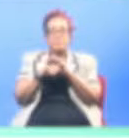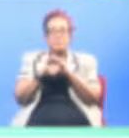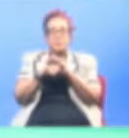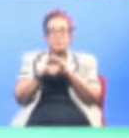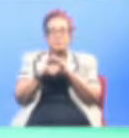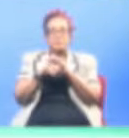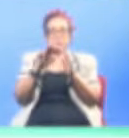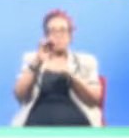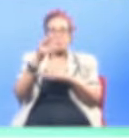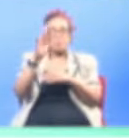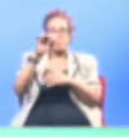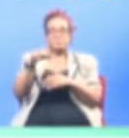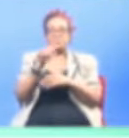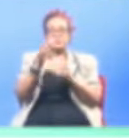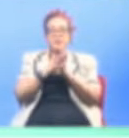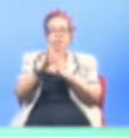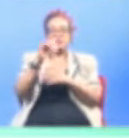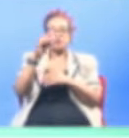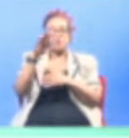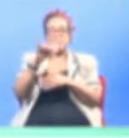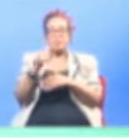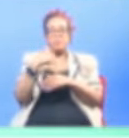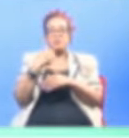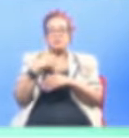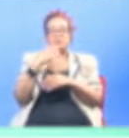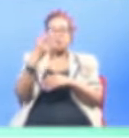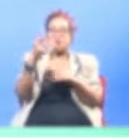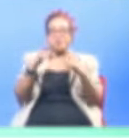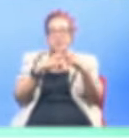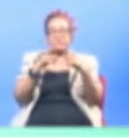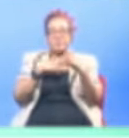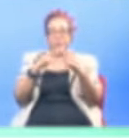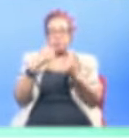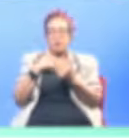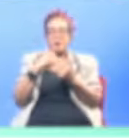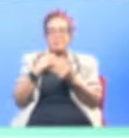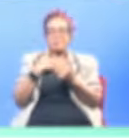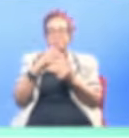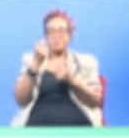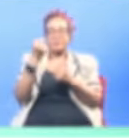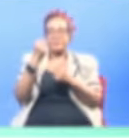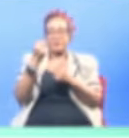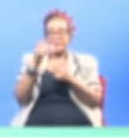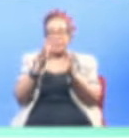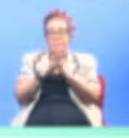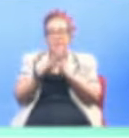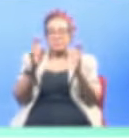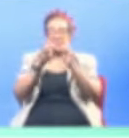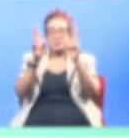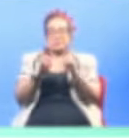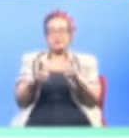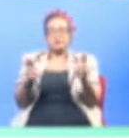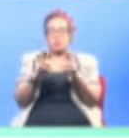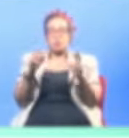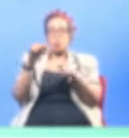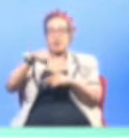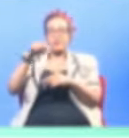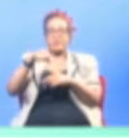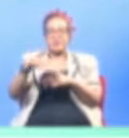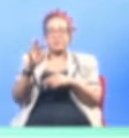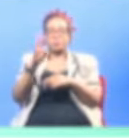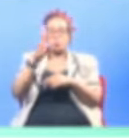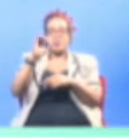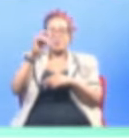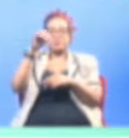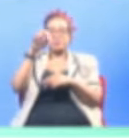Lockie and Shapi Passwell triumphed with 47 points to clinch in the fifth leg of International Pairs Qualifier at Windsor Golf Hotel